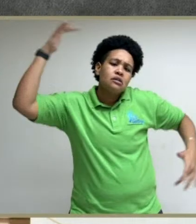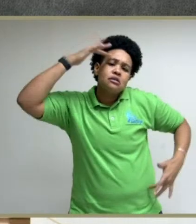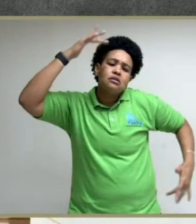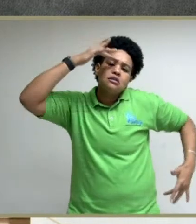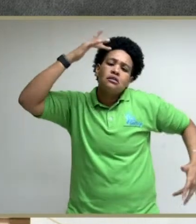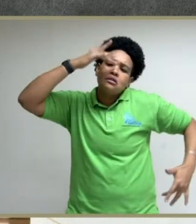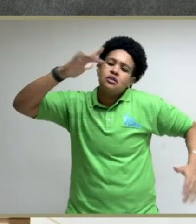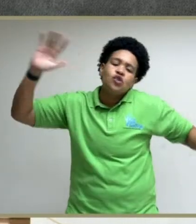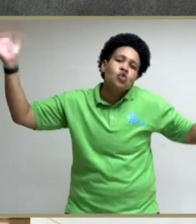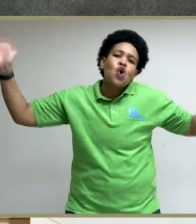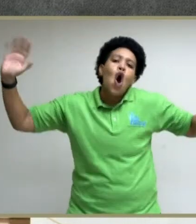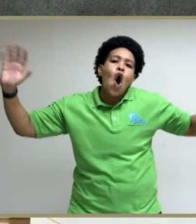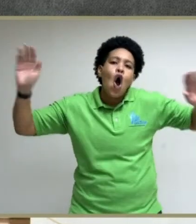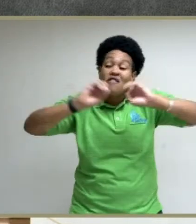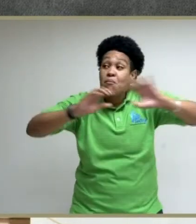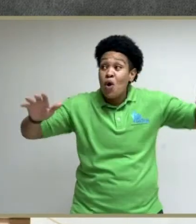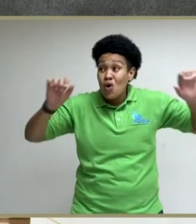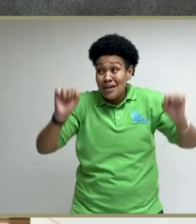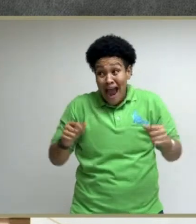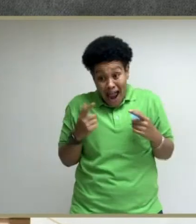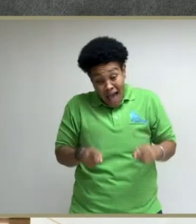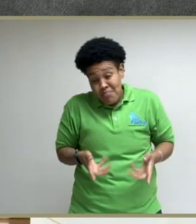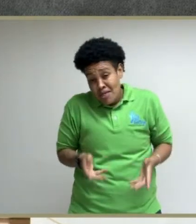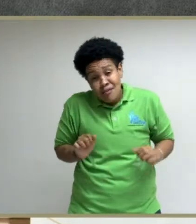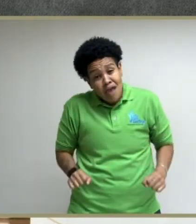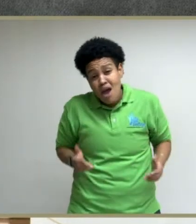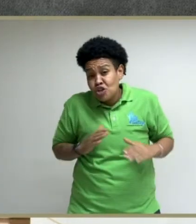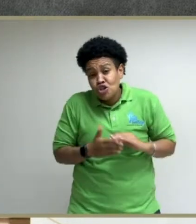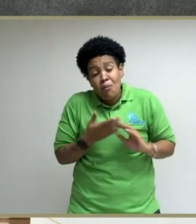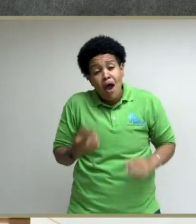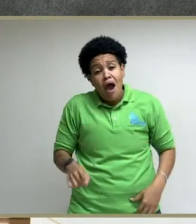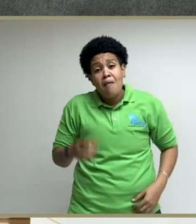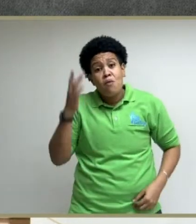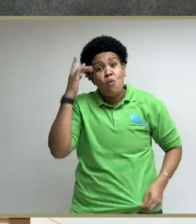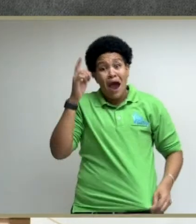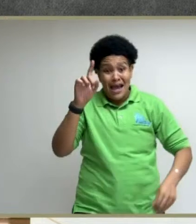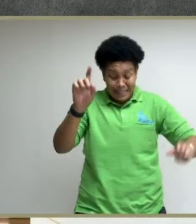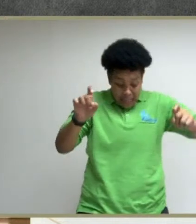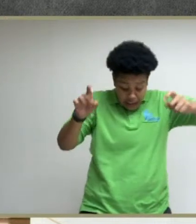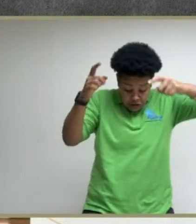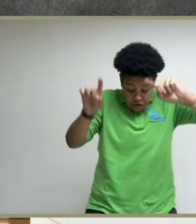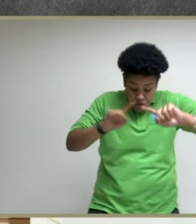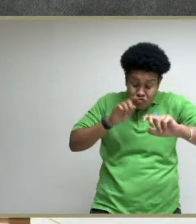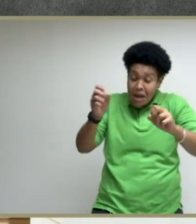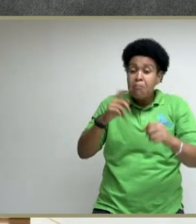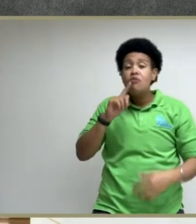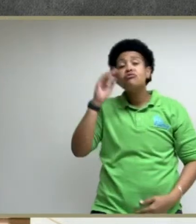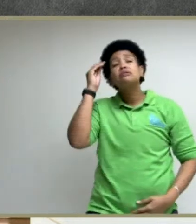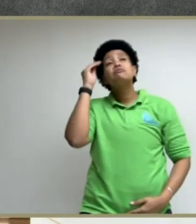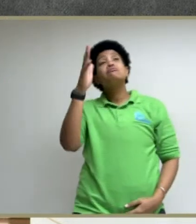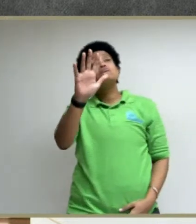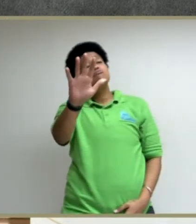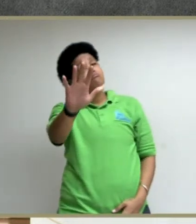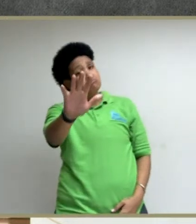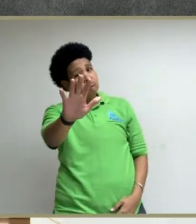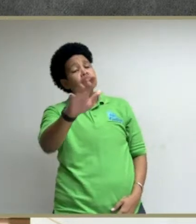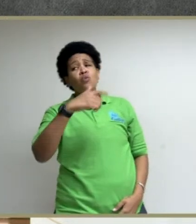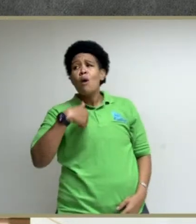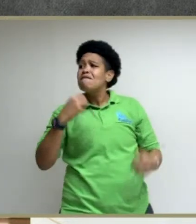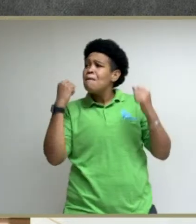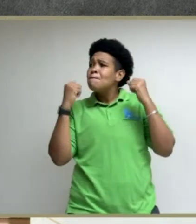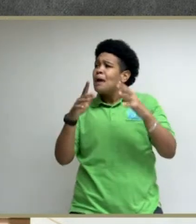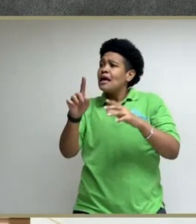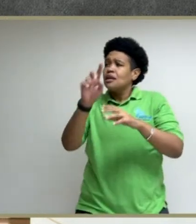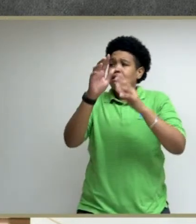happen to us because, as the Minister has said, the test results have come back. It does indicate that we have quite a bit of